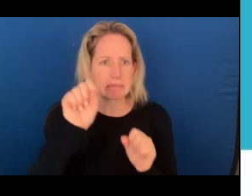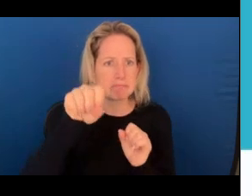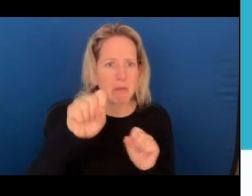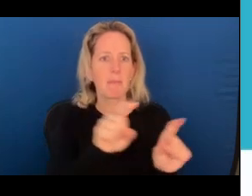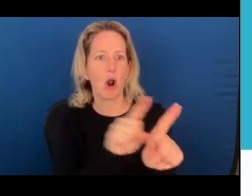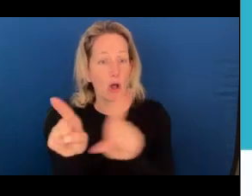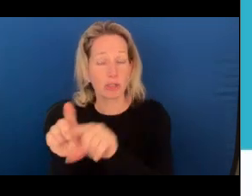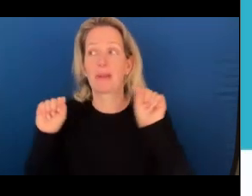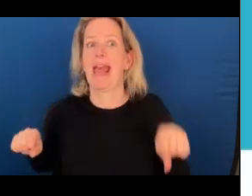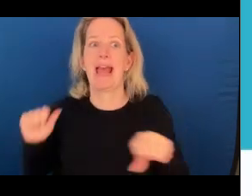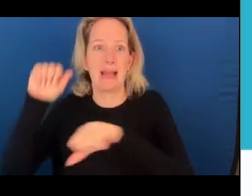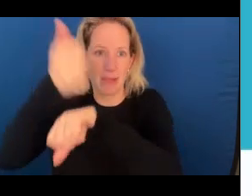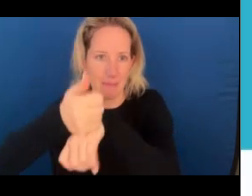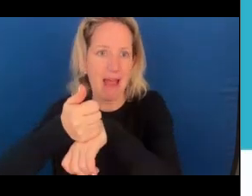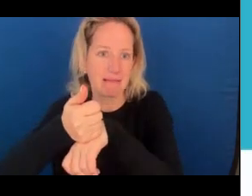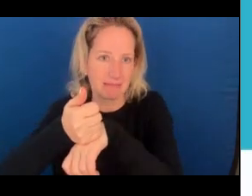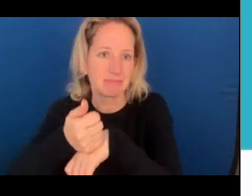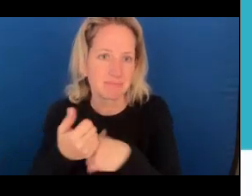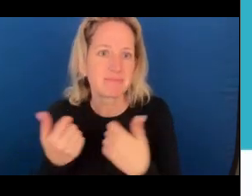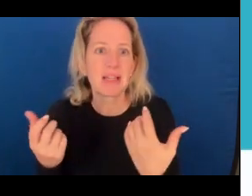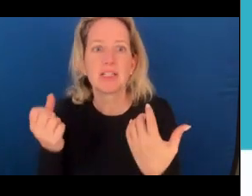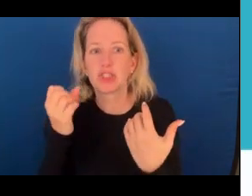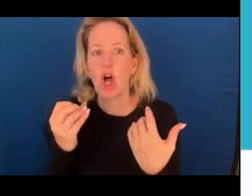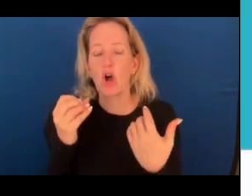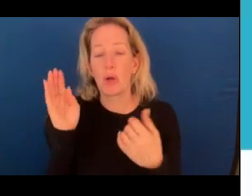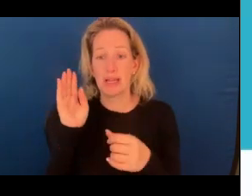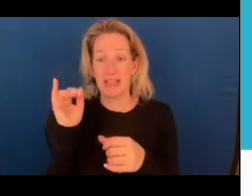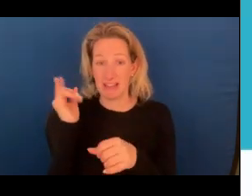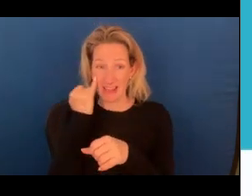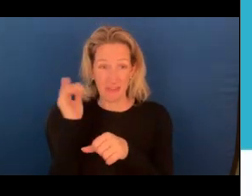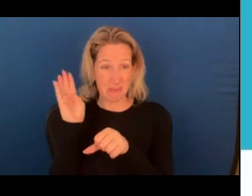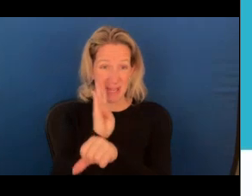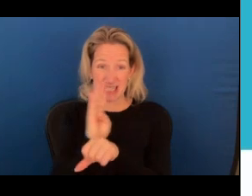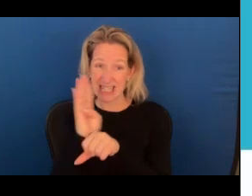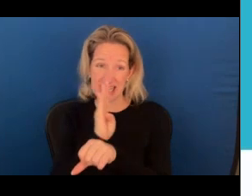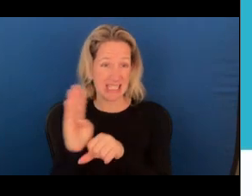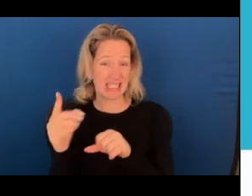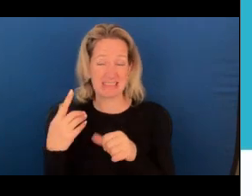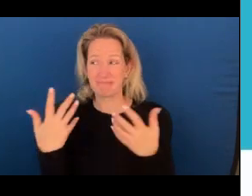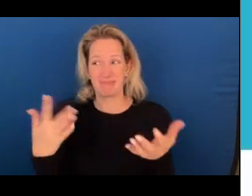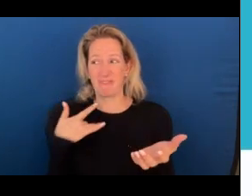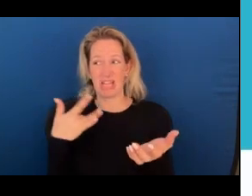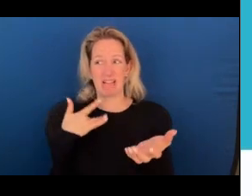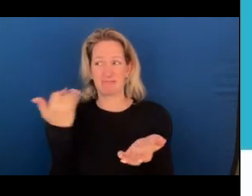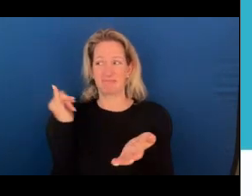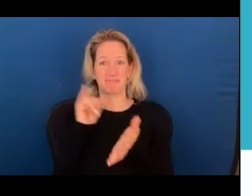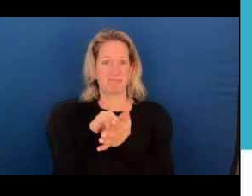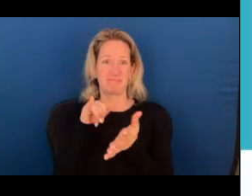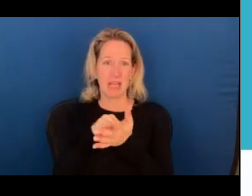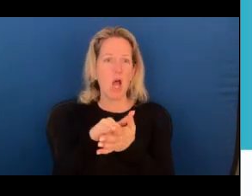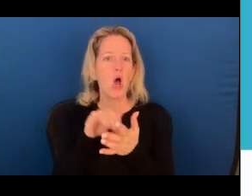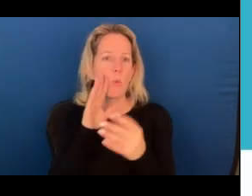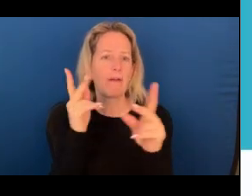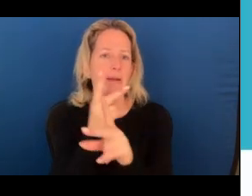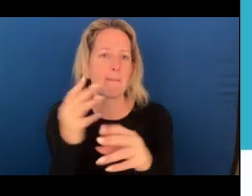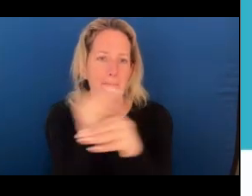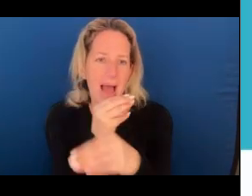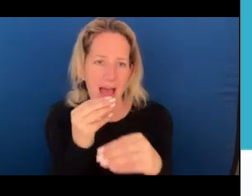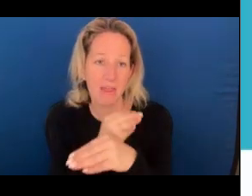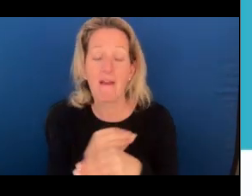implemented. Because ultimately, a business, if this is too hard, they're going to do the math and say, all right, I'll get fined, but I'm saving X